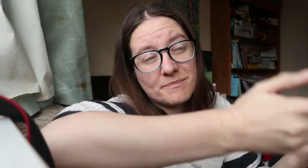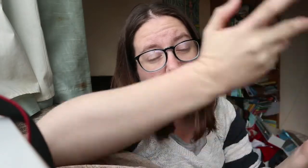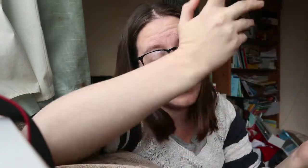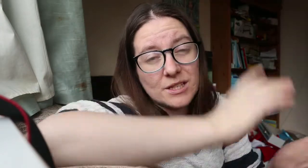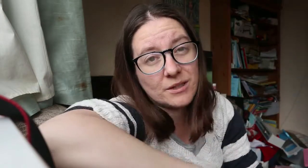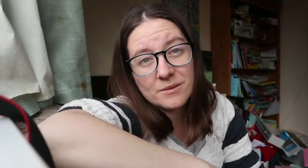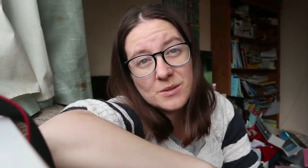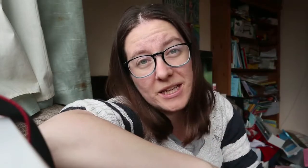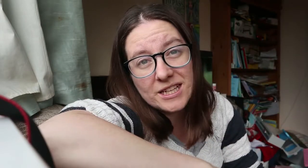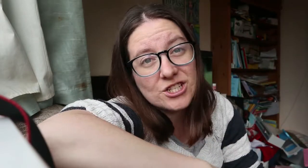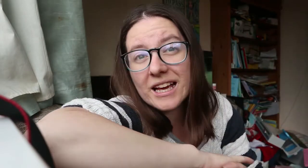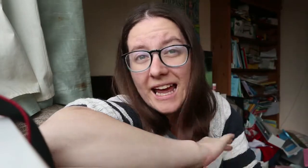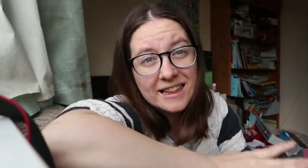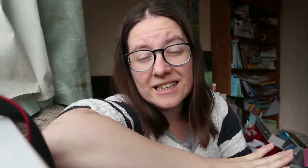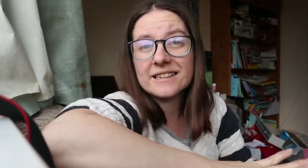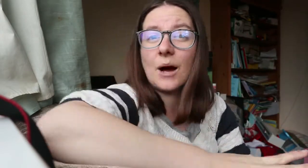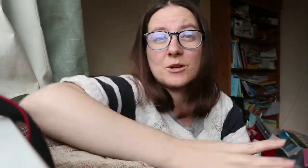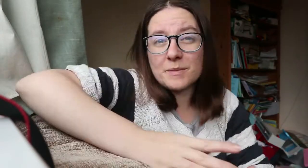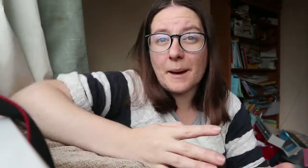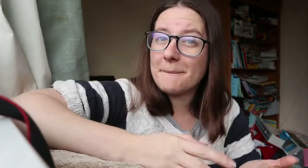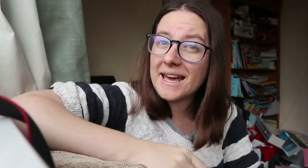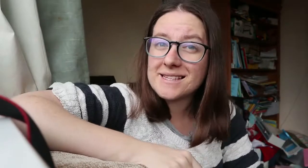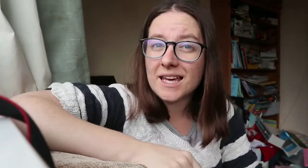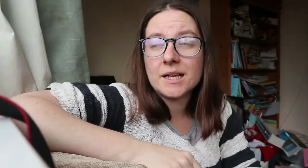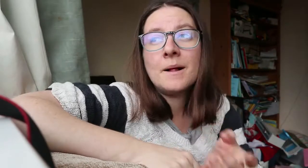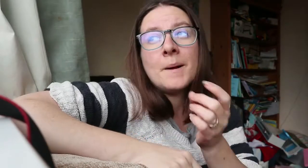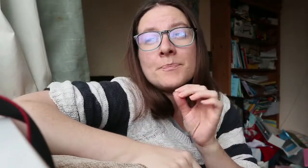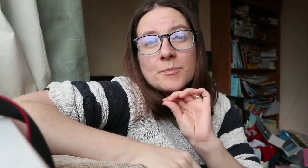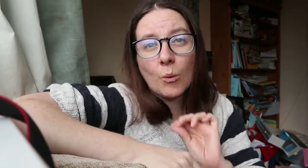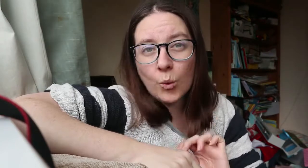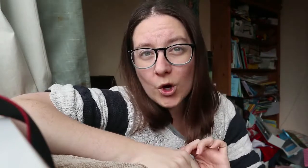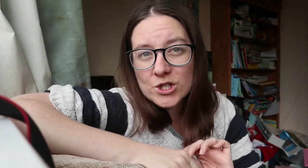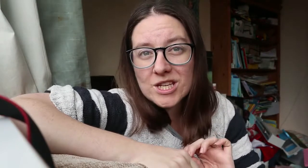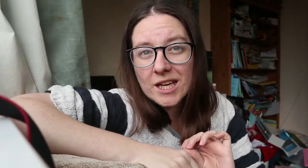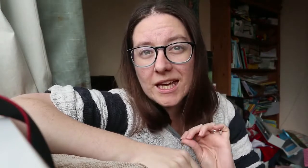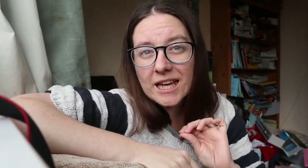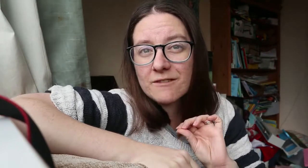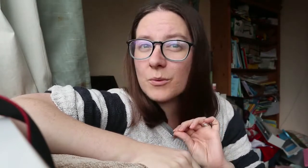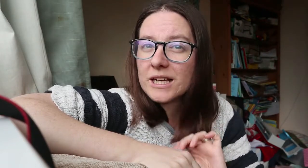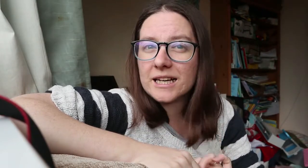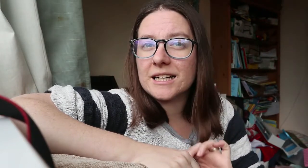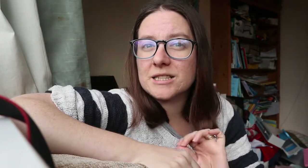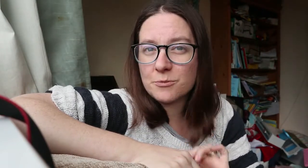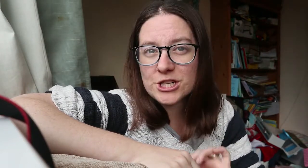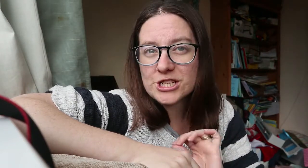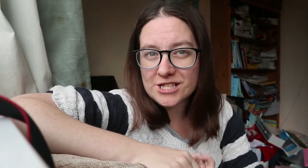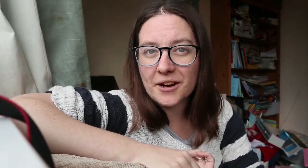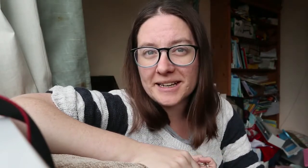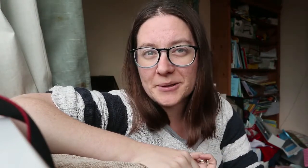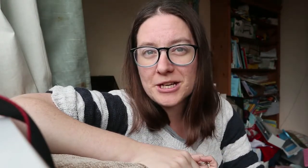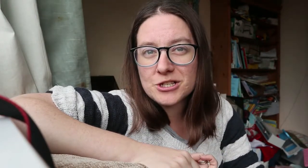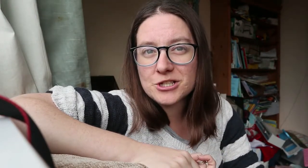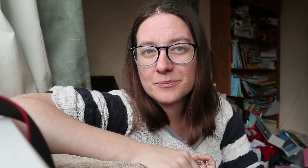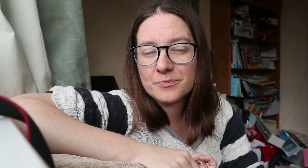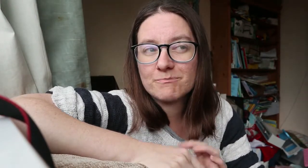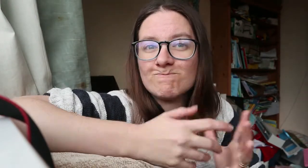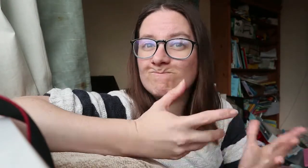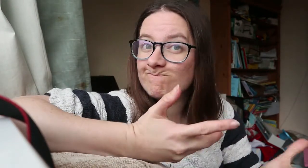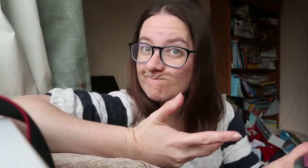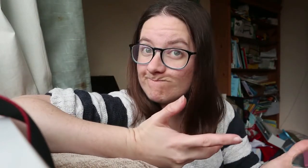I don't know, Swedish, like anything like that would be amazing. But what if we learnt British Sign Language?